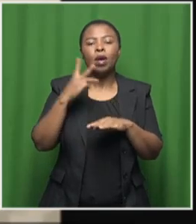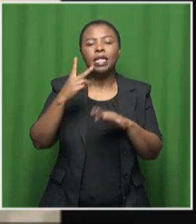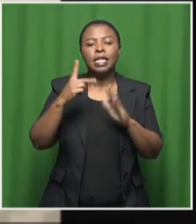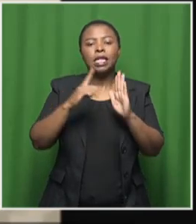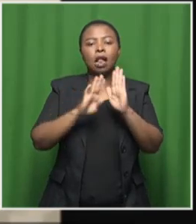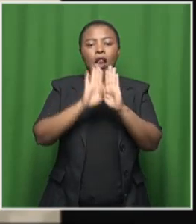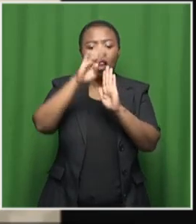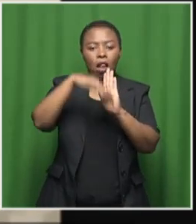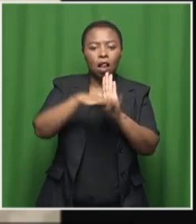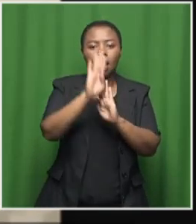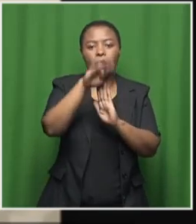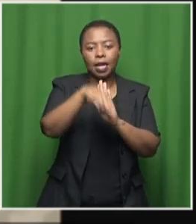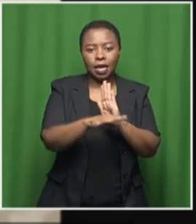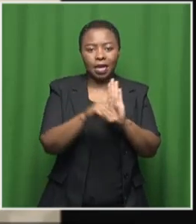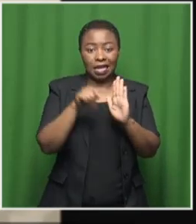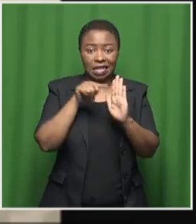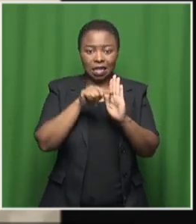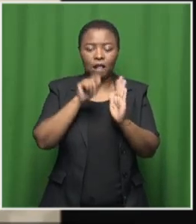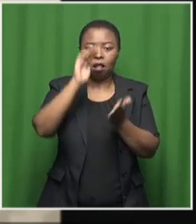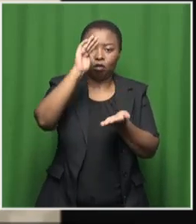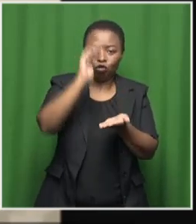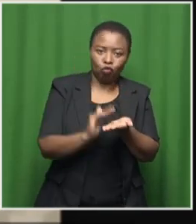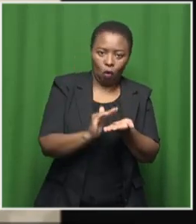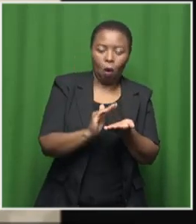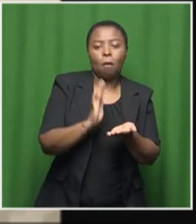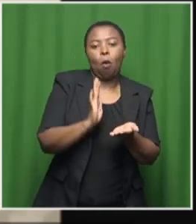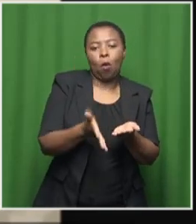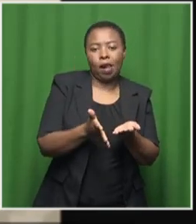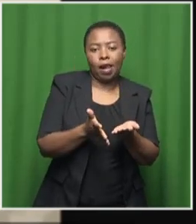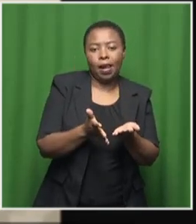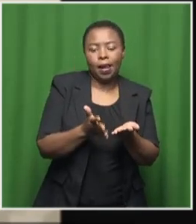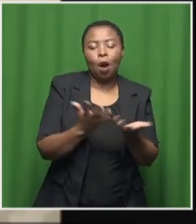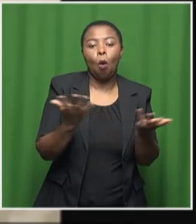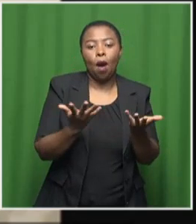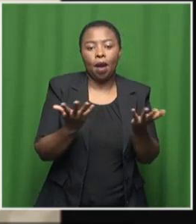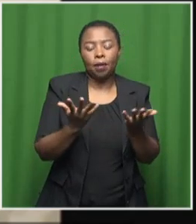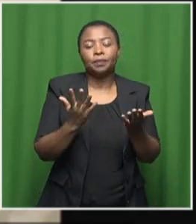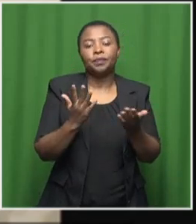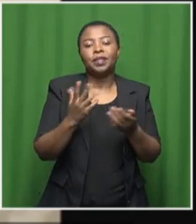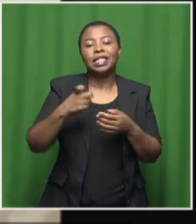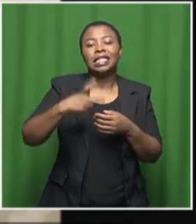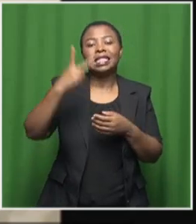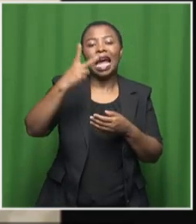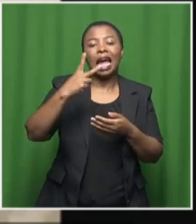drop in the second quarter of